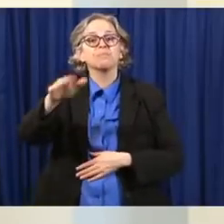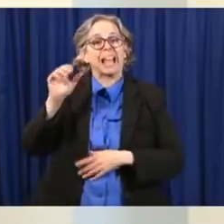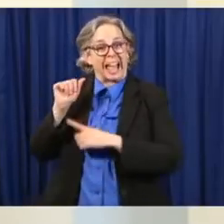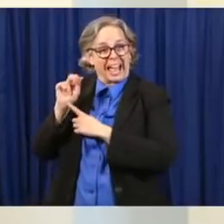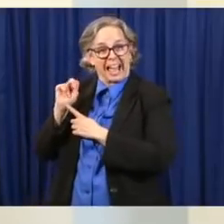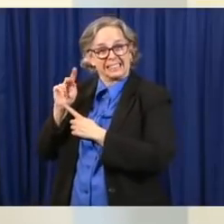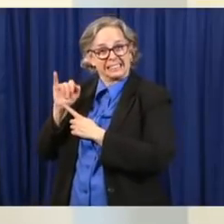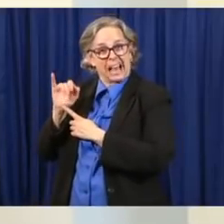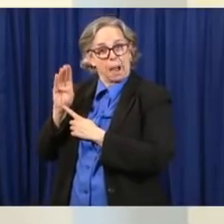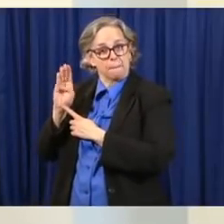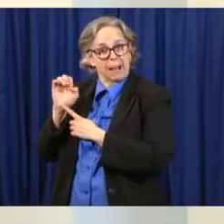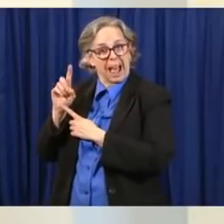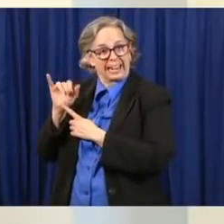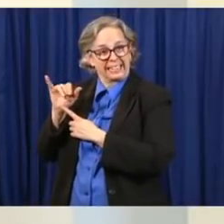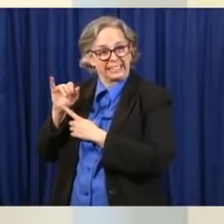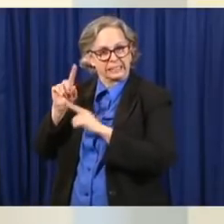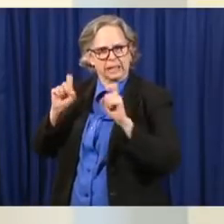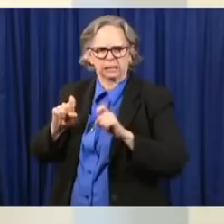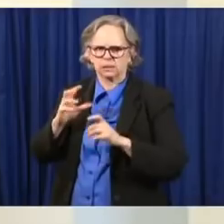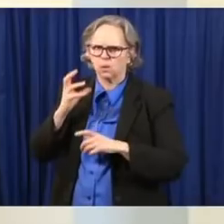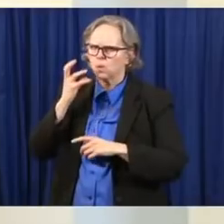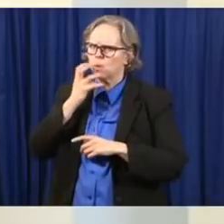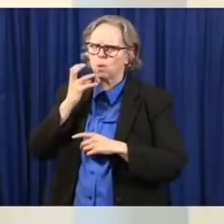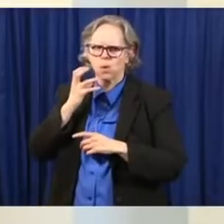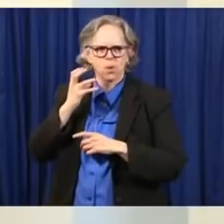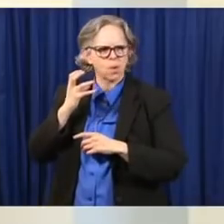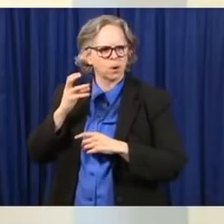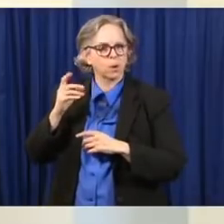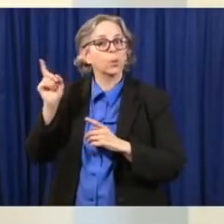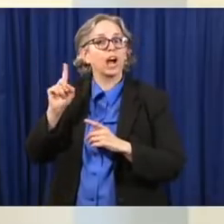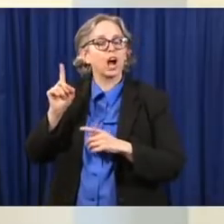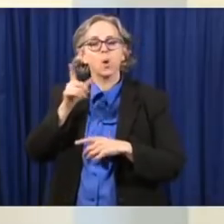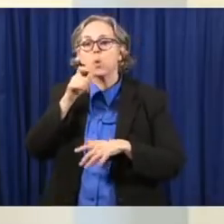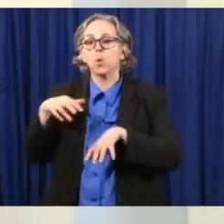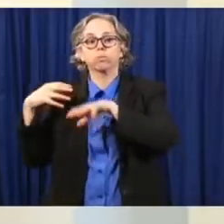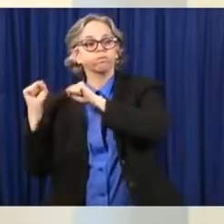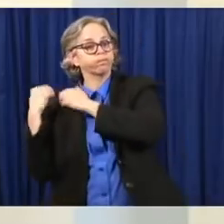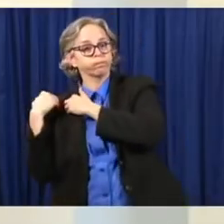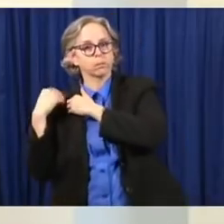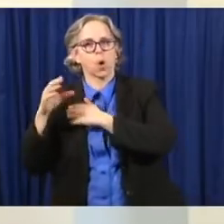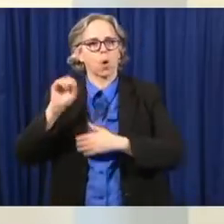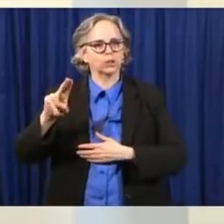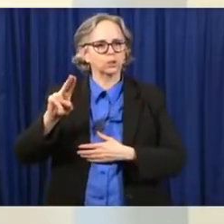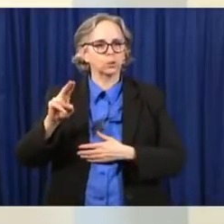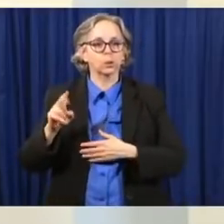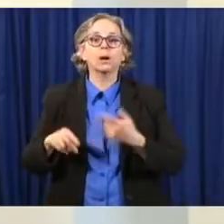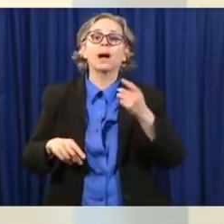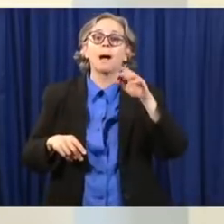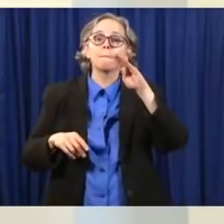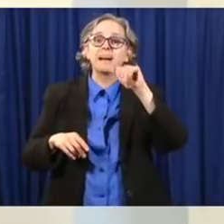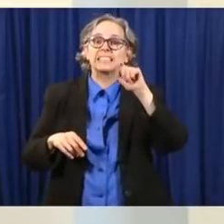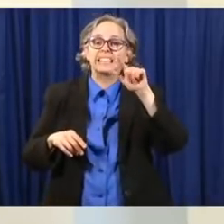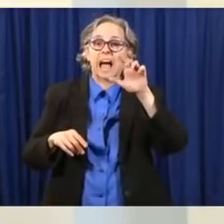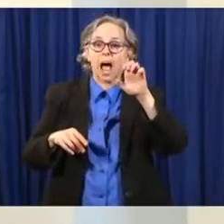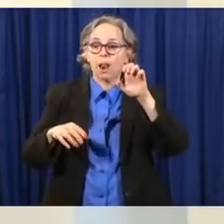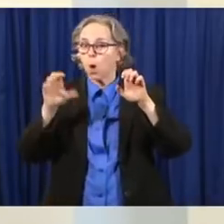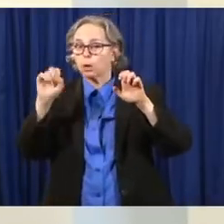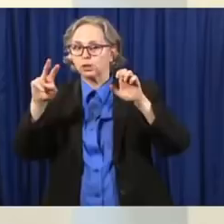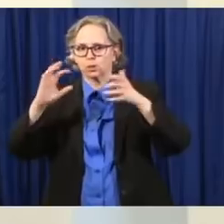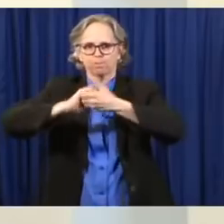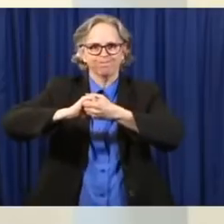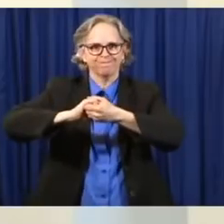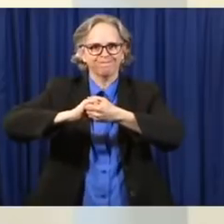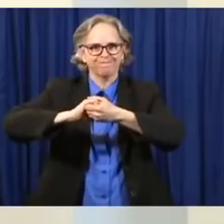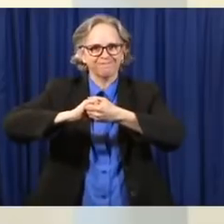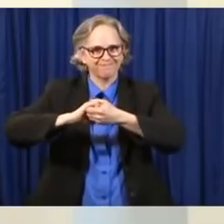now at OSU, and they're working with Battelle. There are many people right now trying to find the